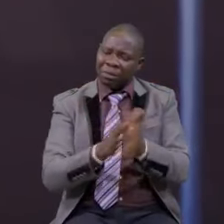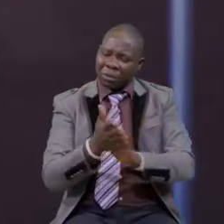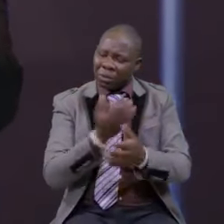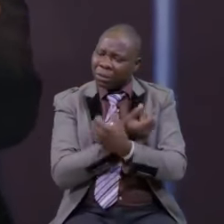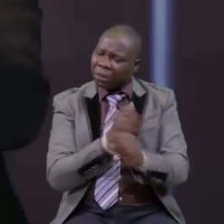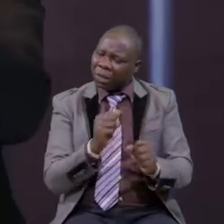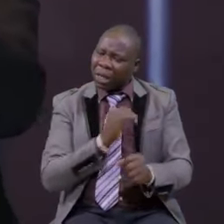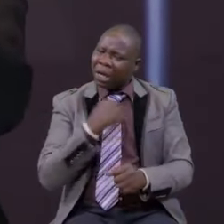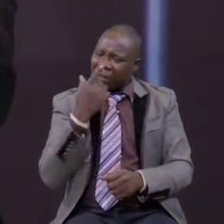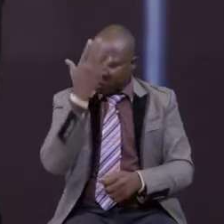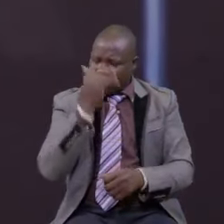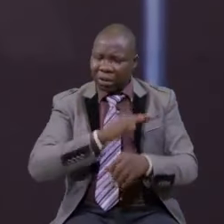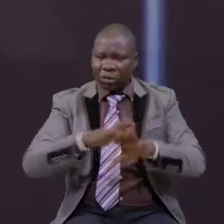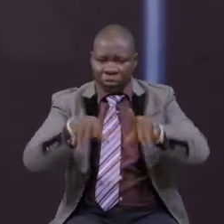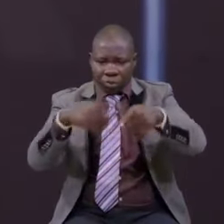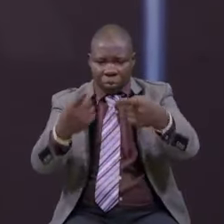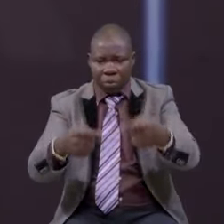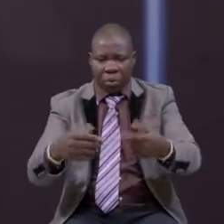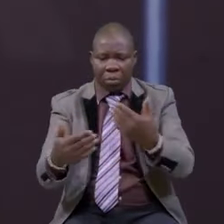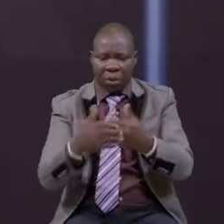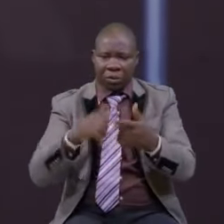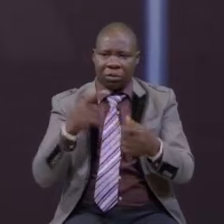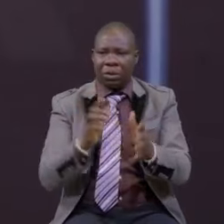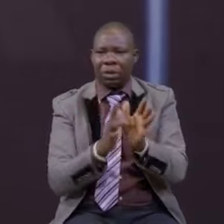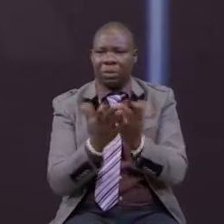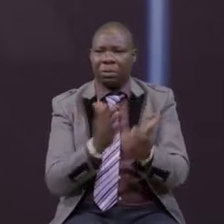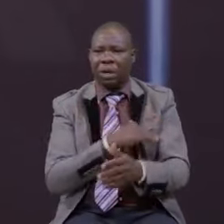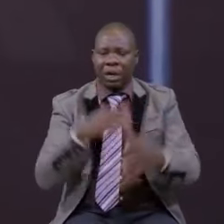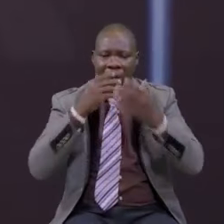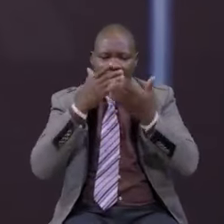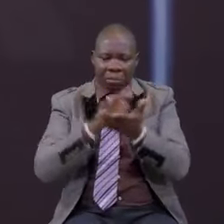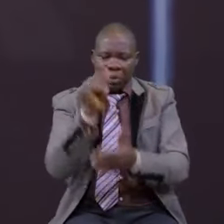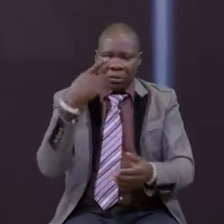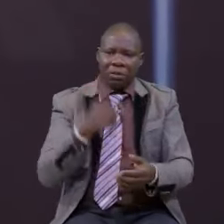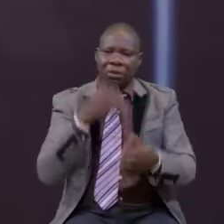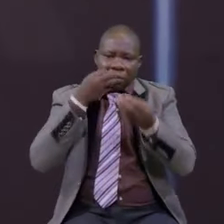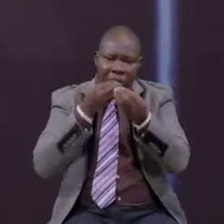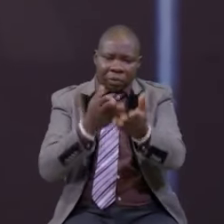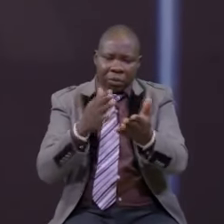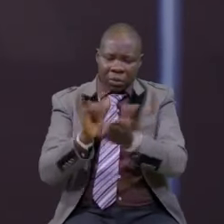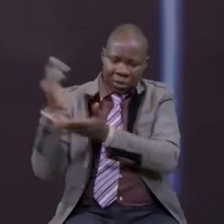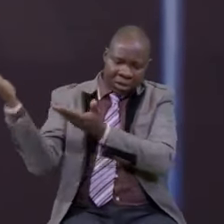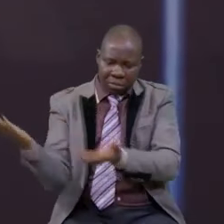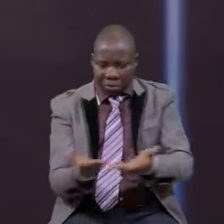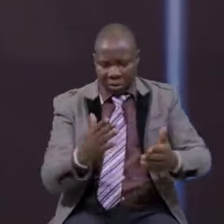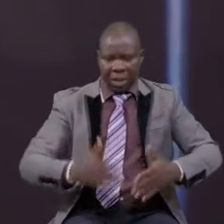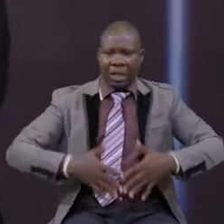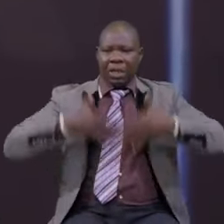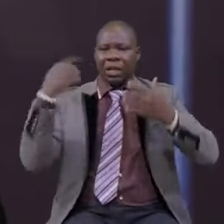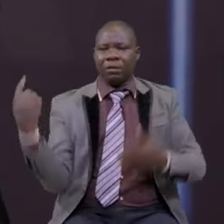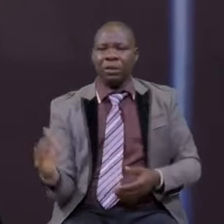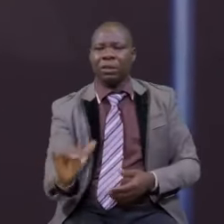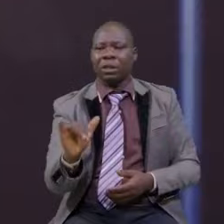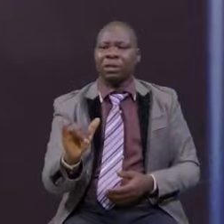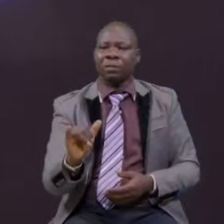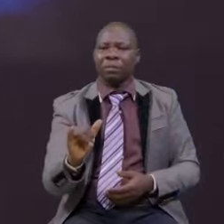you go back to the Bible and believe the information that brings life eternal?